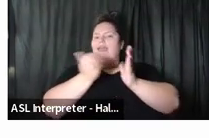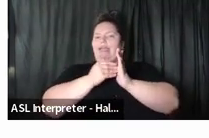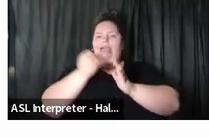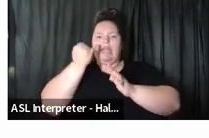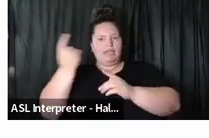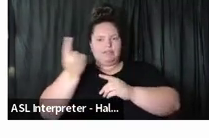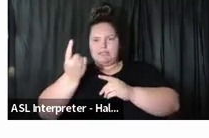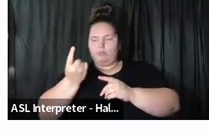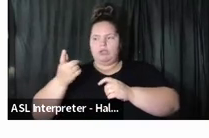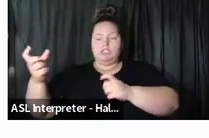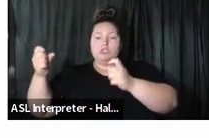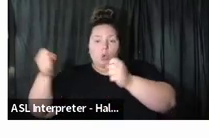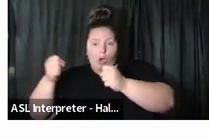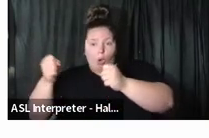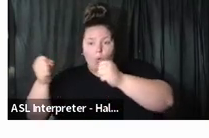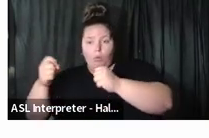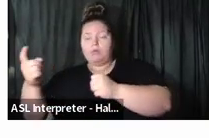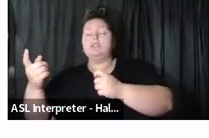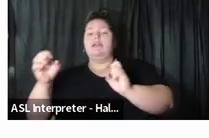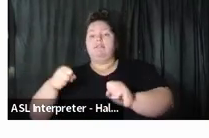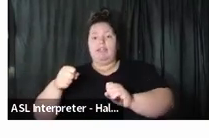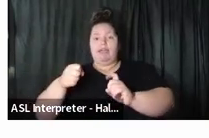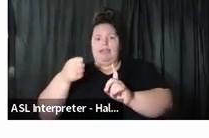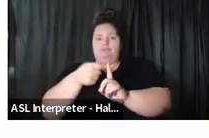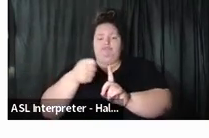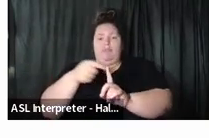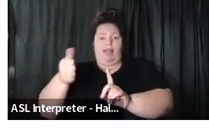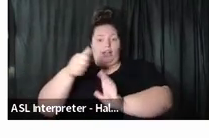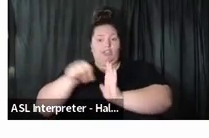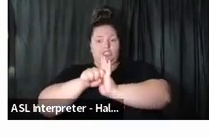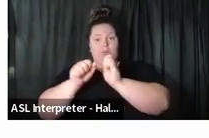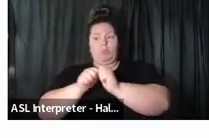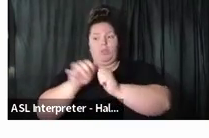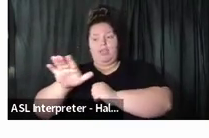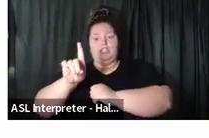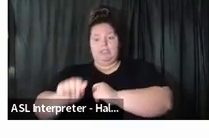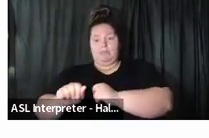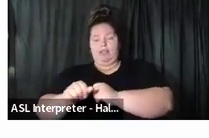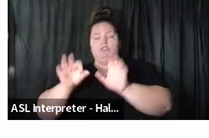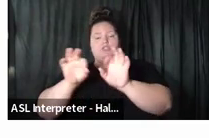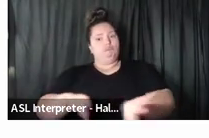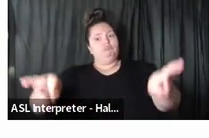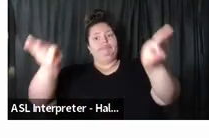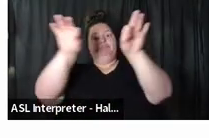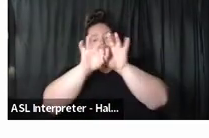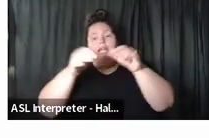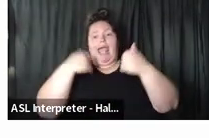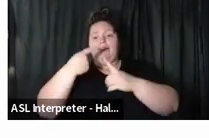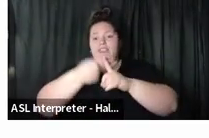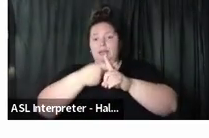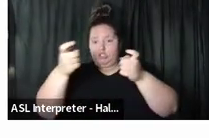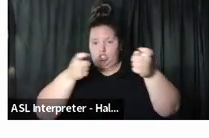get too cold, sometimes it can trigger other symptoms with their disability. So very important to keep their temperature